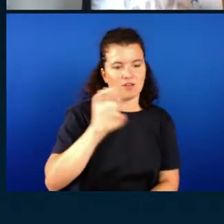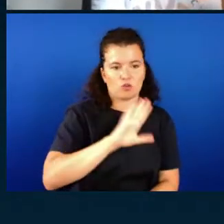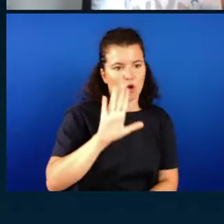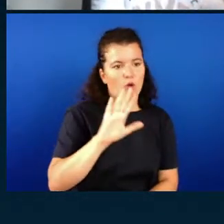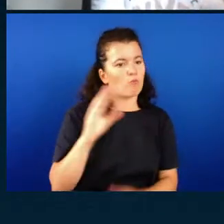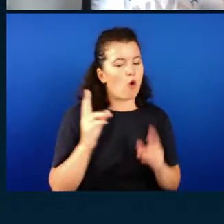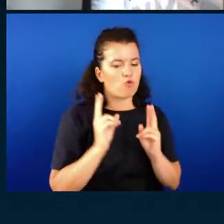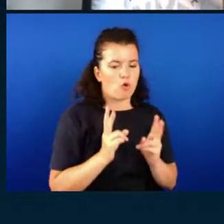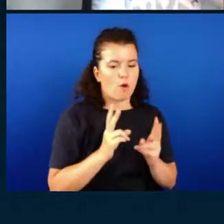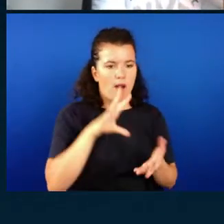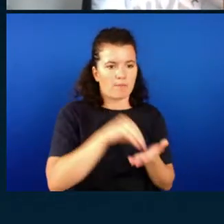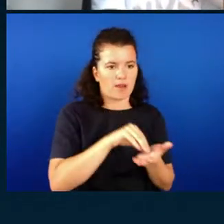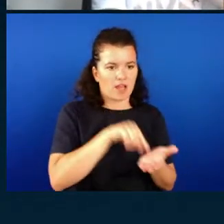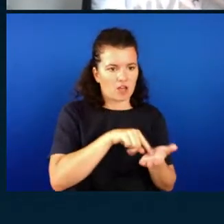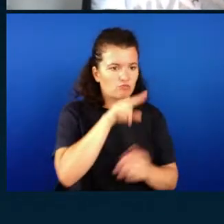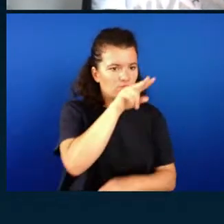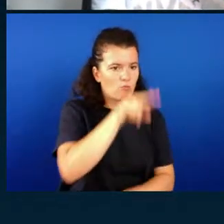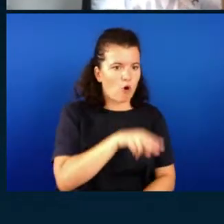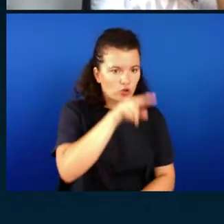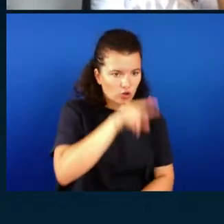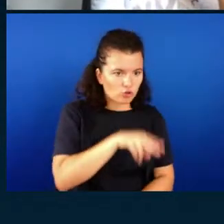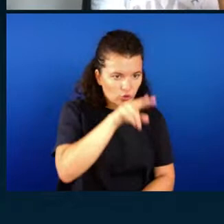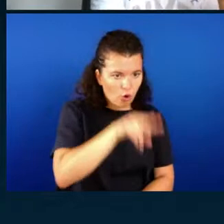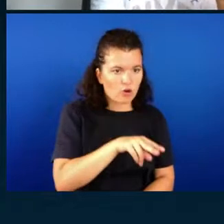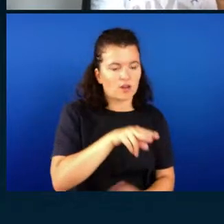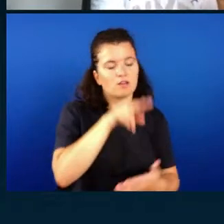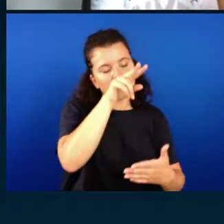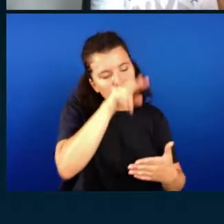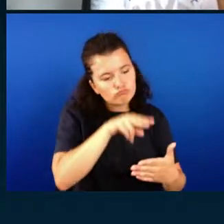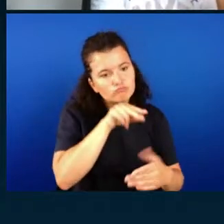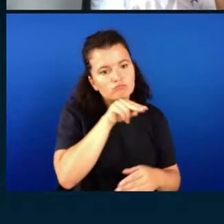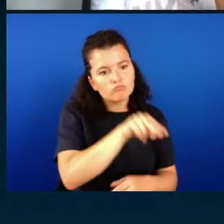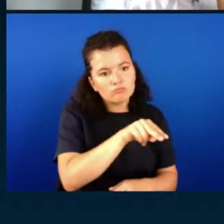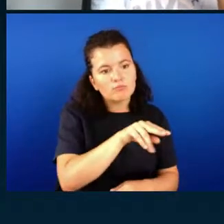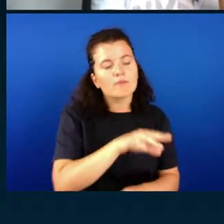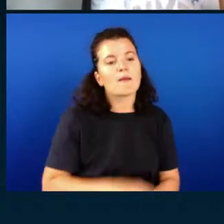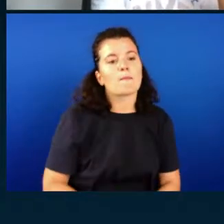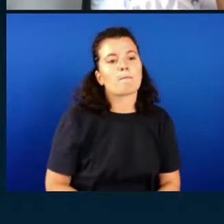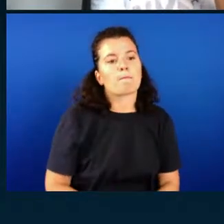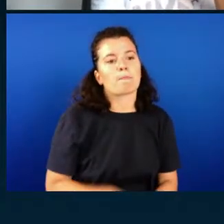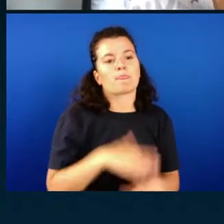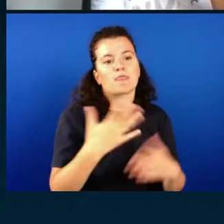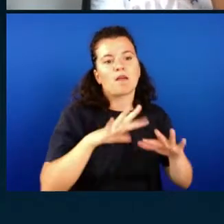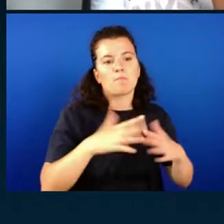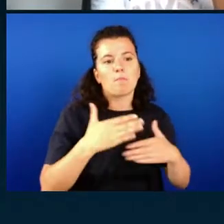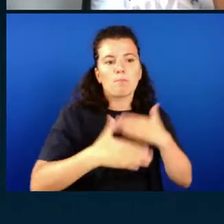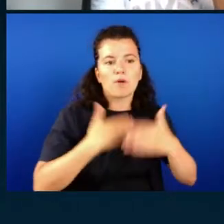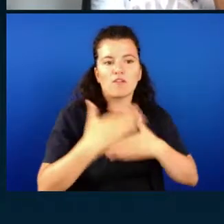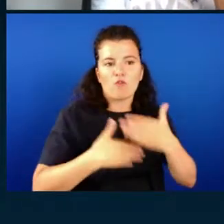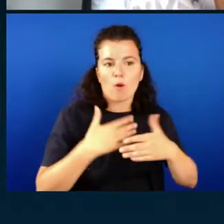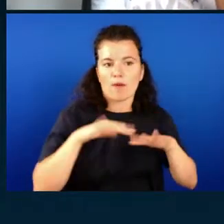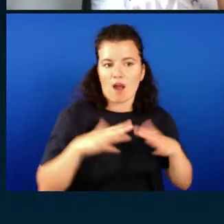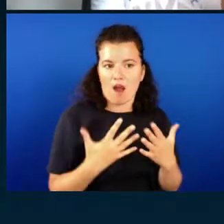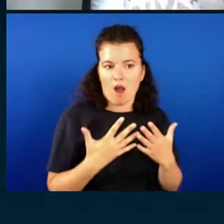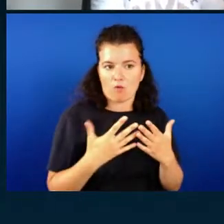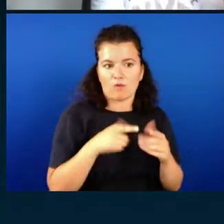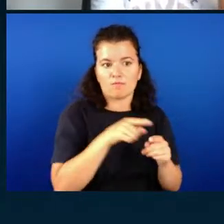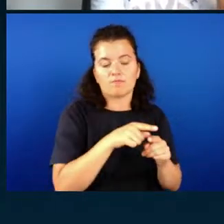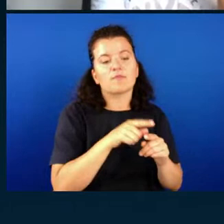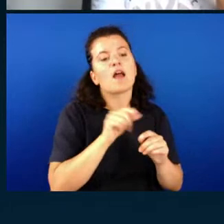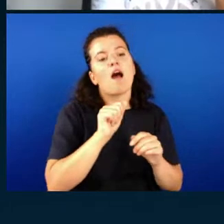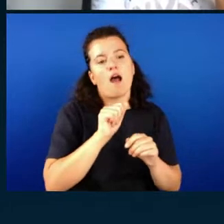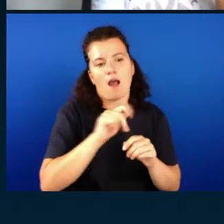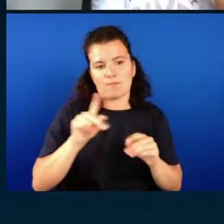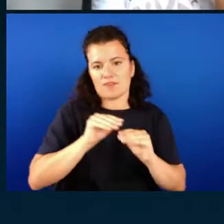team, multi-regional, and performing. It's quite mature, and they are performing application deployments in